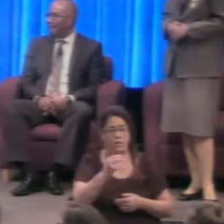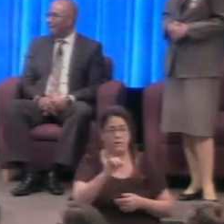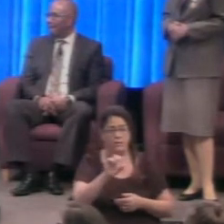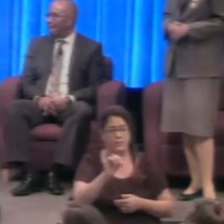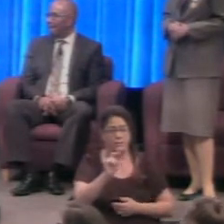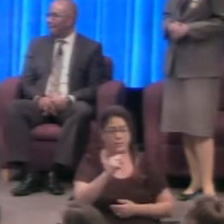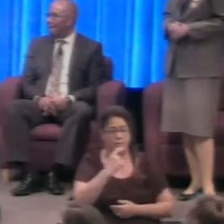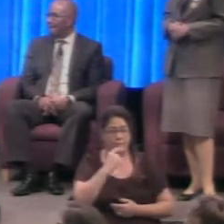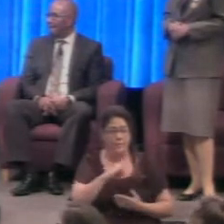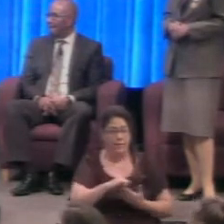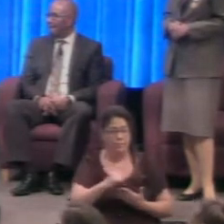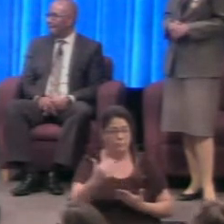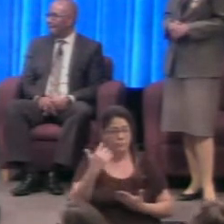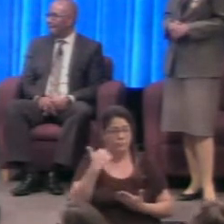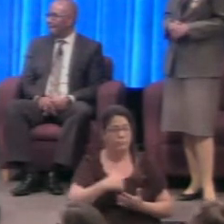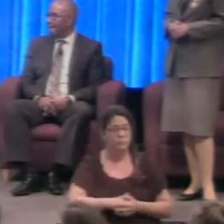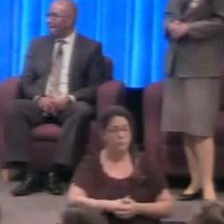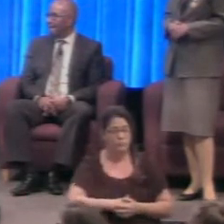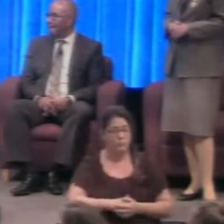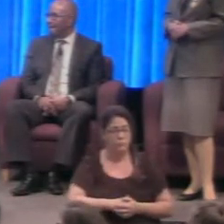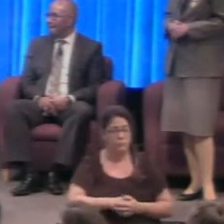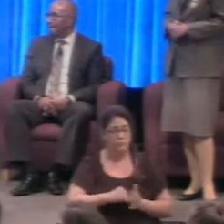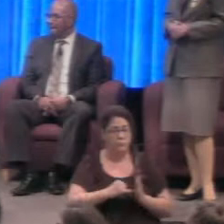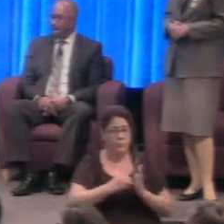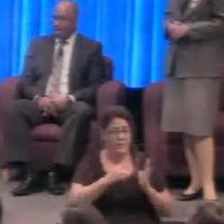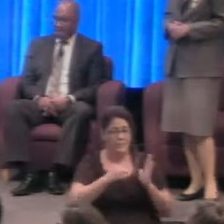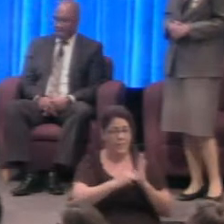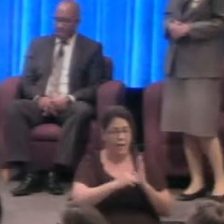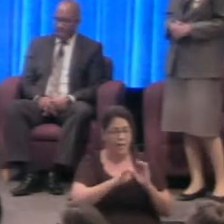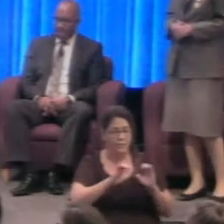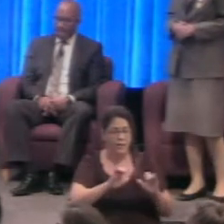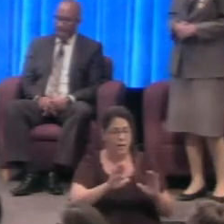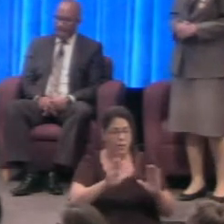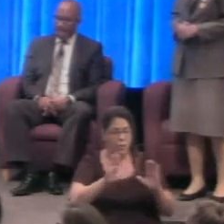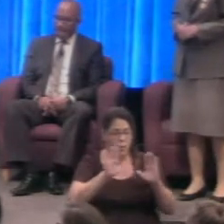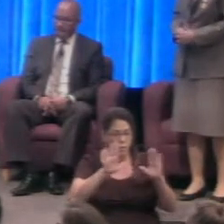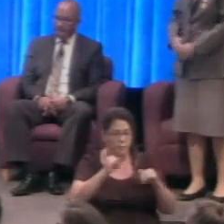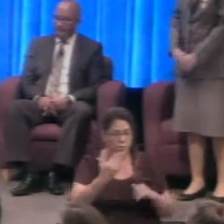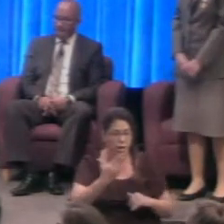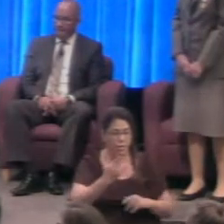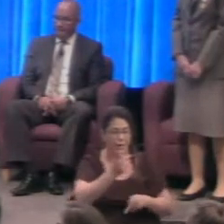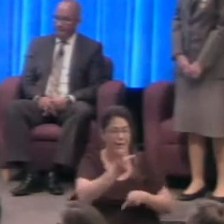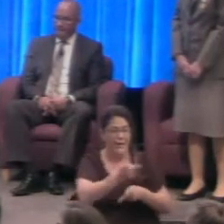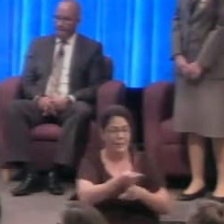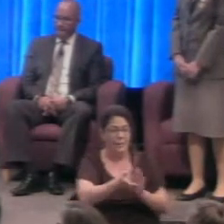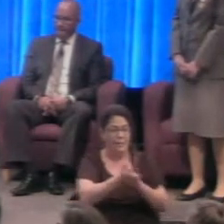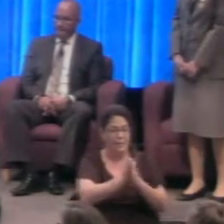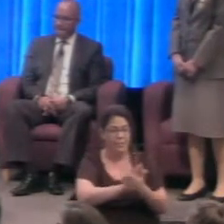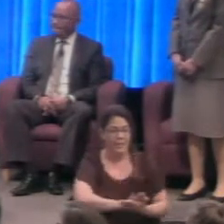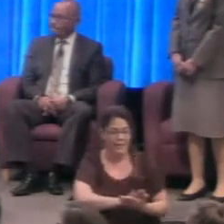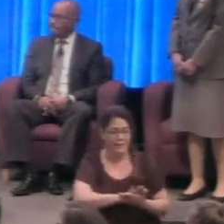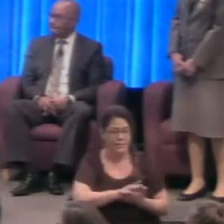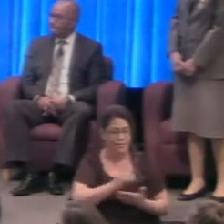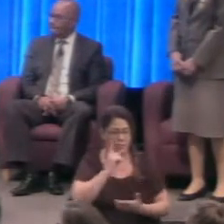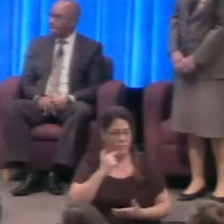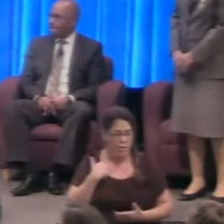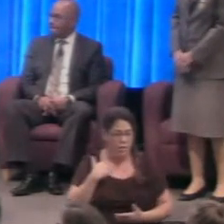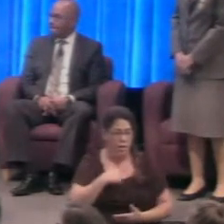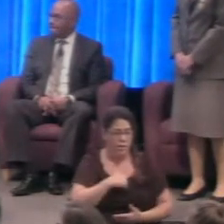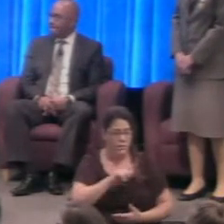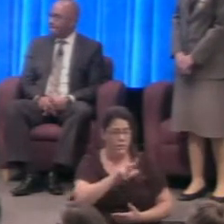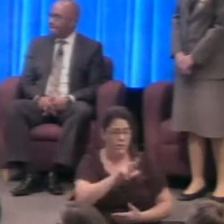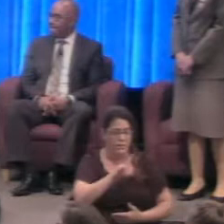has done an amazing job of preserving the peace over the last 37 years. And that should go